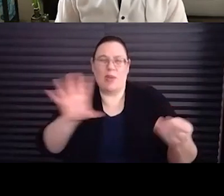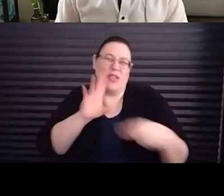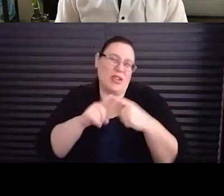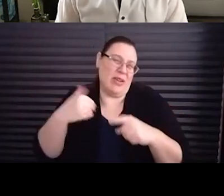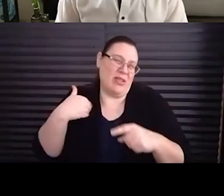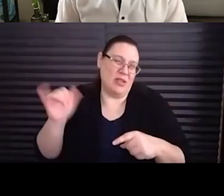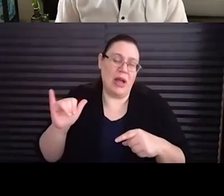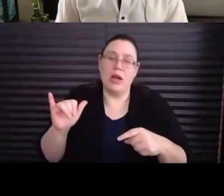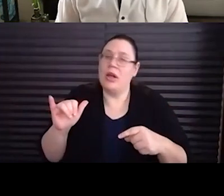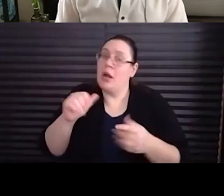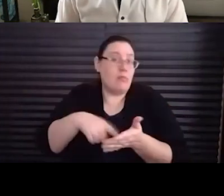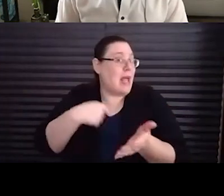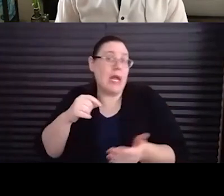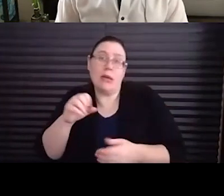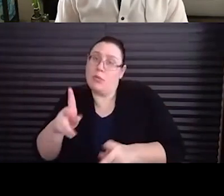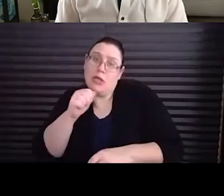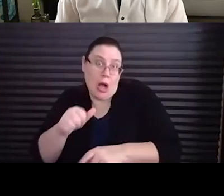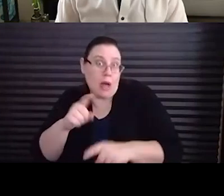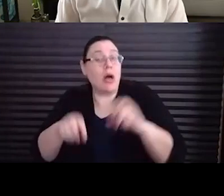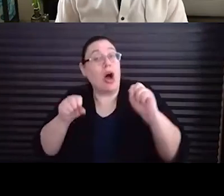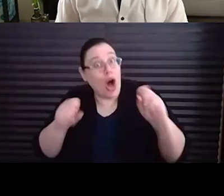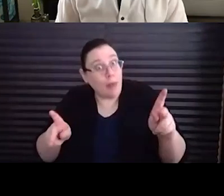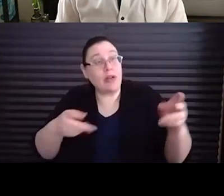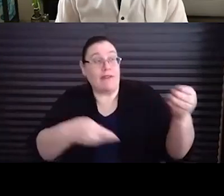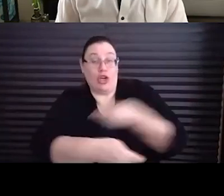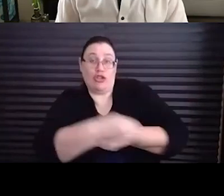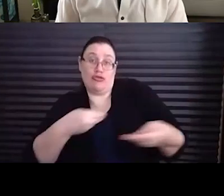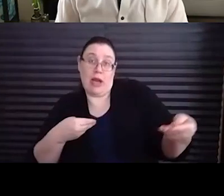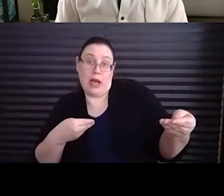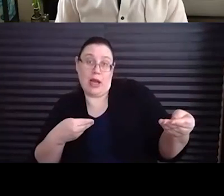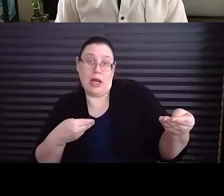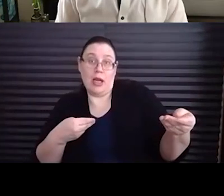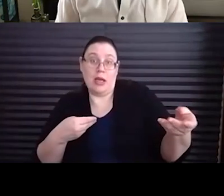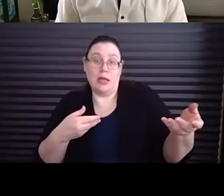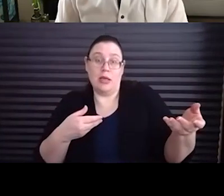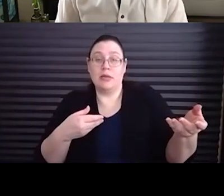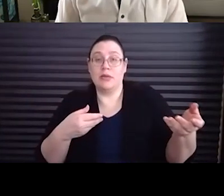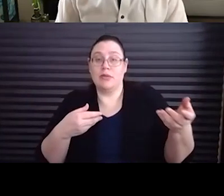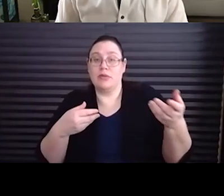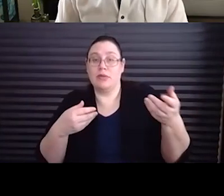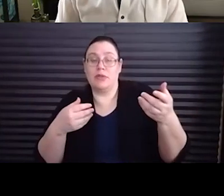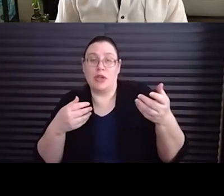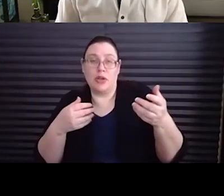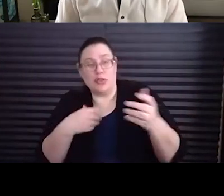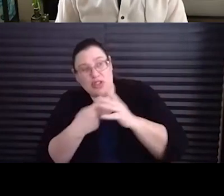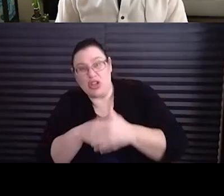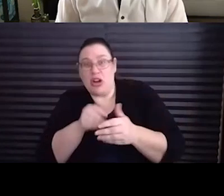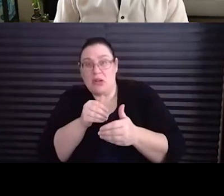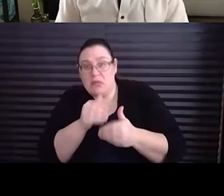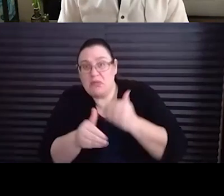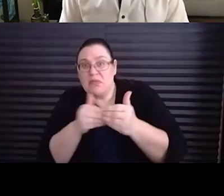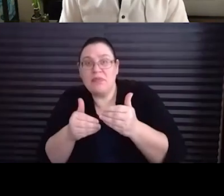paid opportunity, but it is an opportunity to do a trade. So you can get a code, and you sort of start from there. Sometimes they'll say, we'll give you